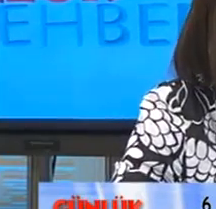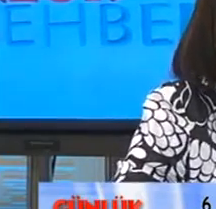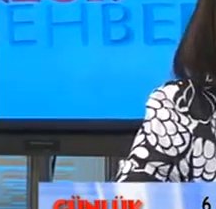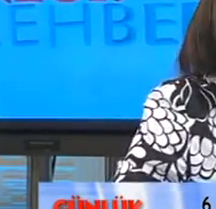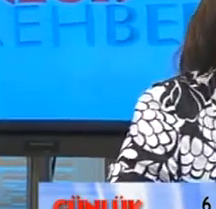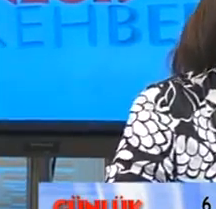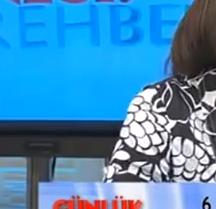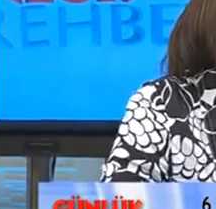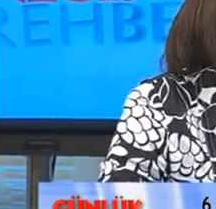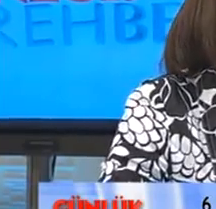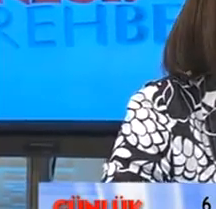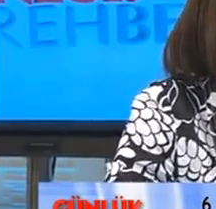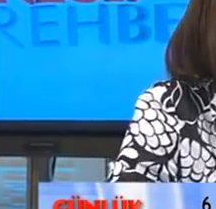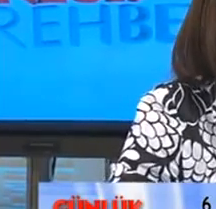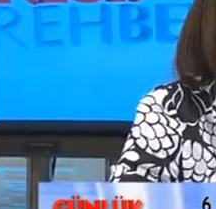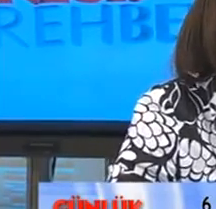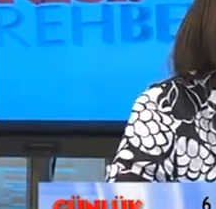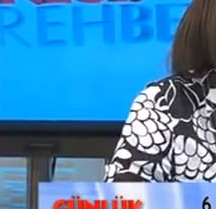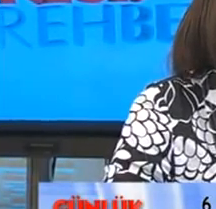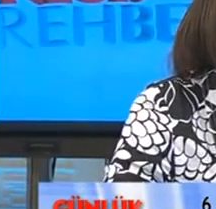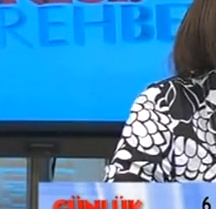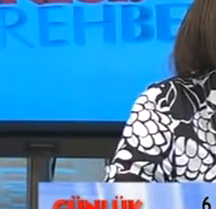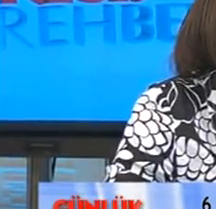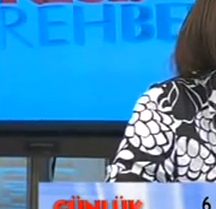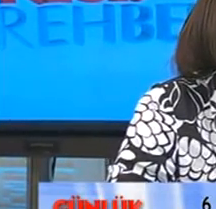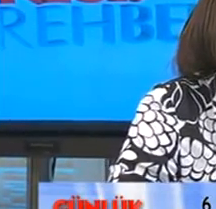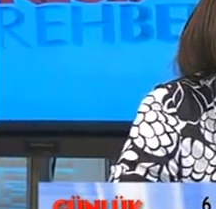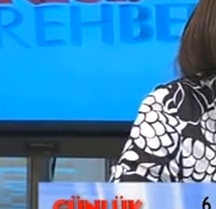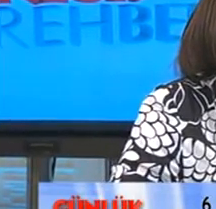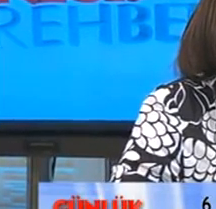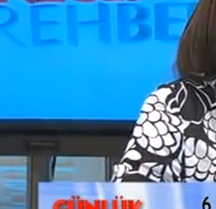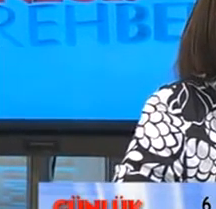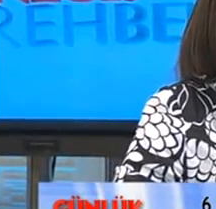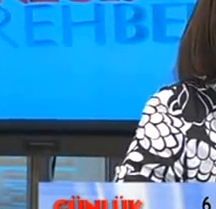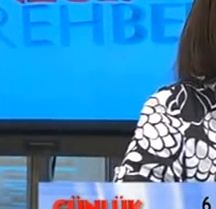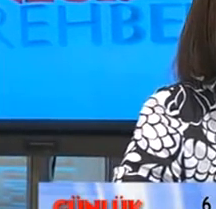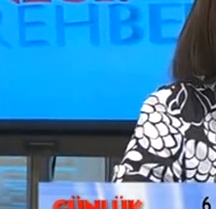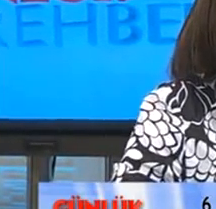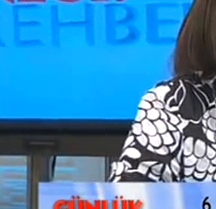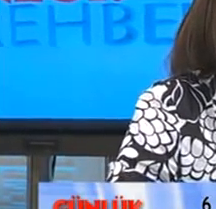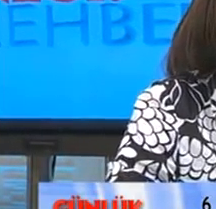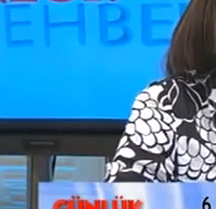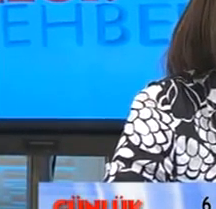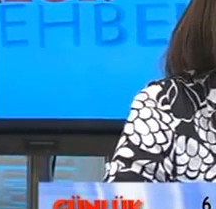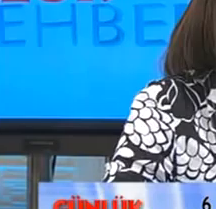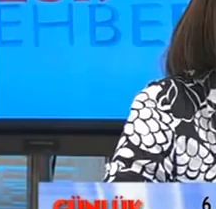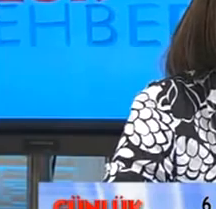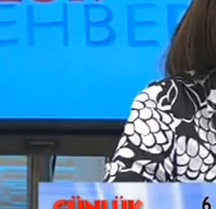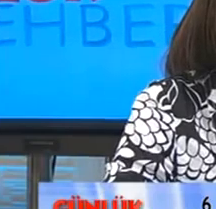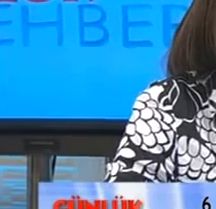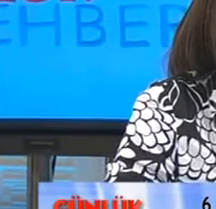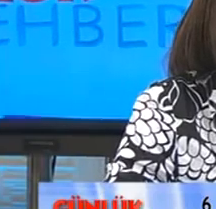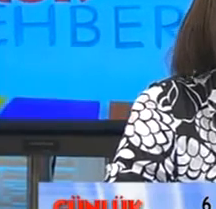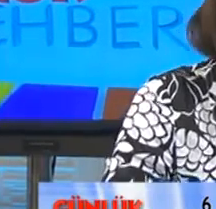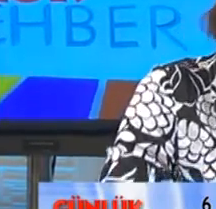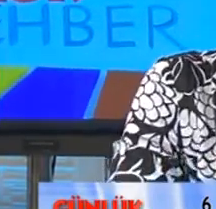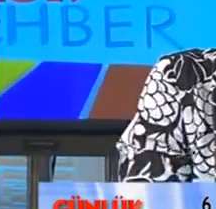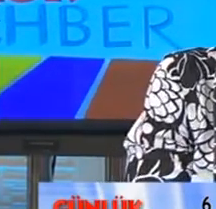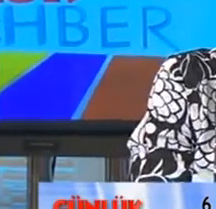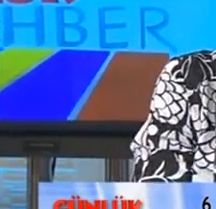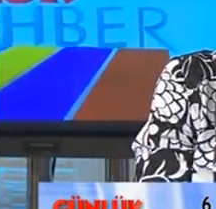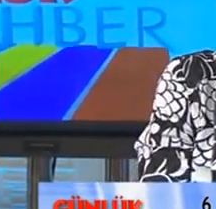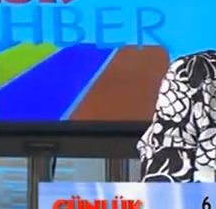doktora sonrası öğrencisi, and we also have international advisors to the team.